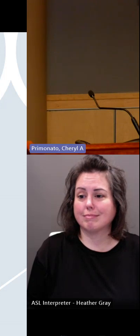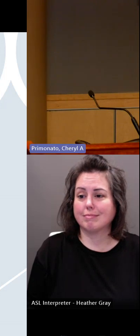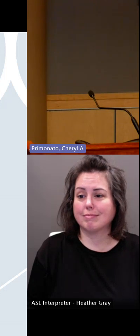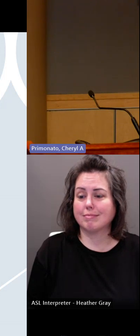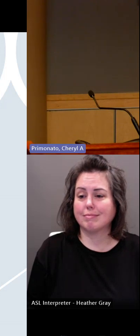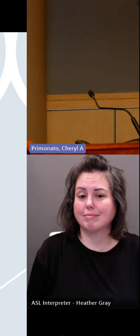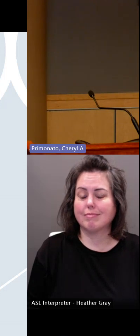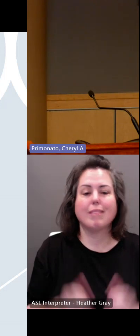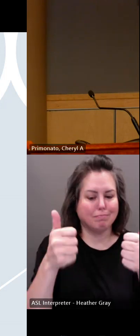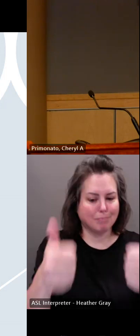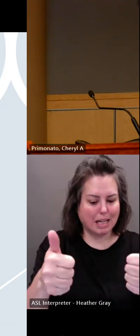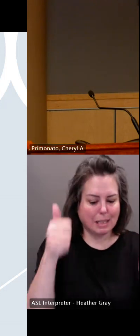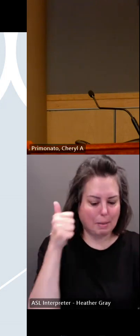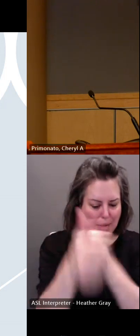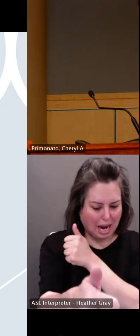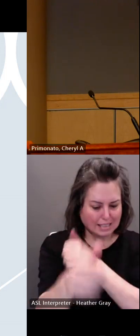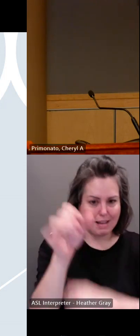Motion passed.